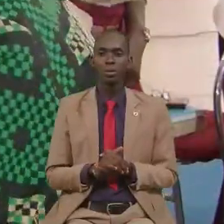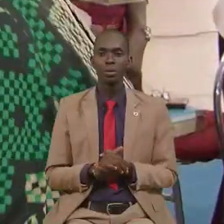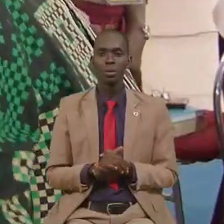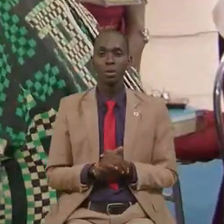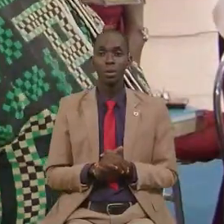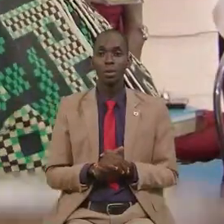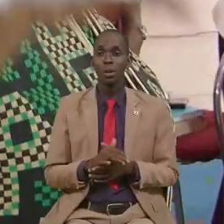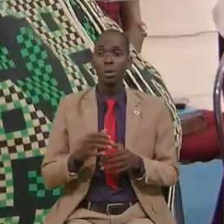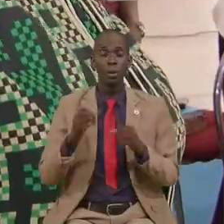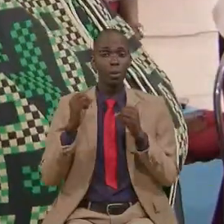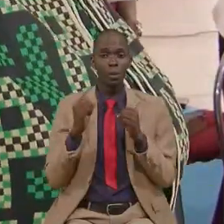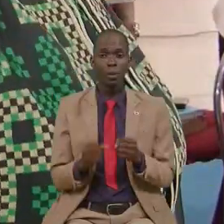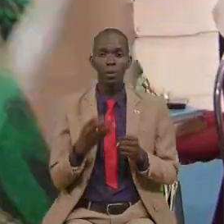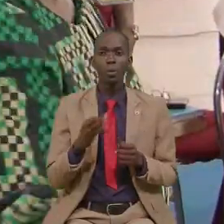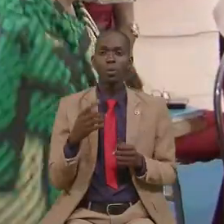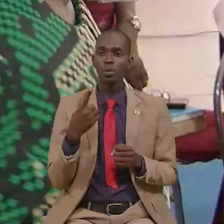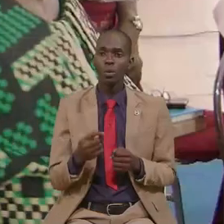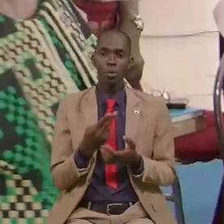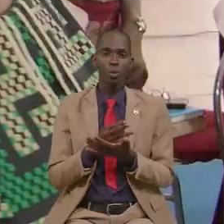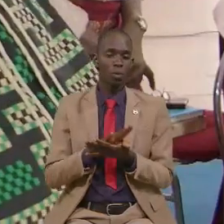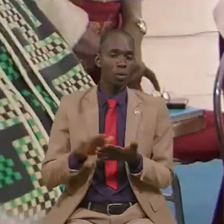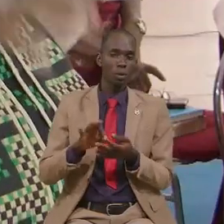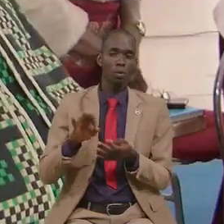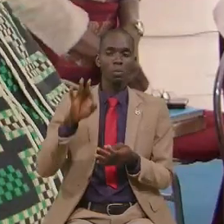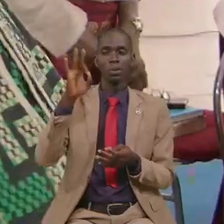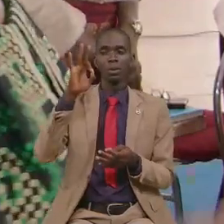Power of the Holy Spirit